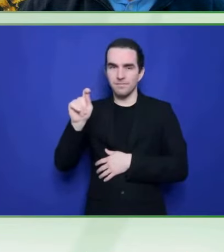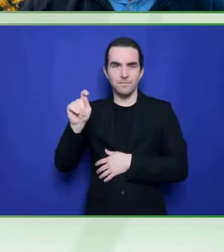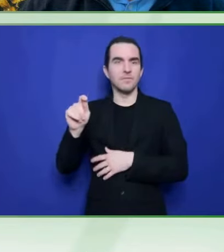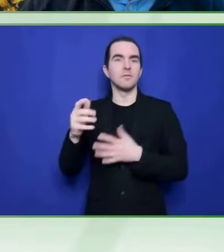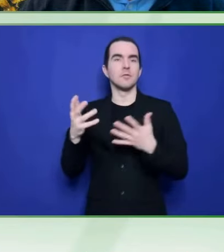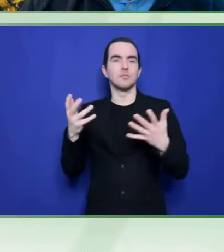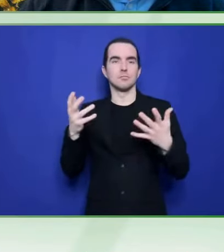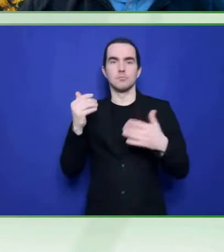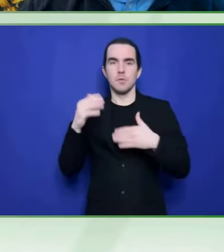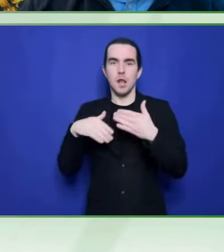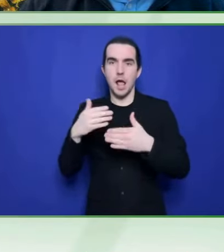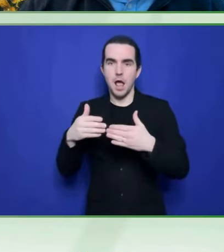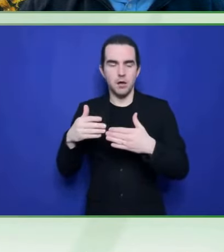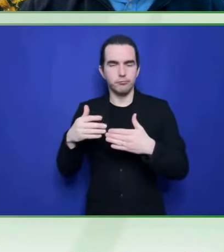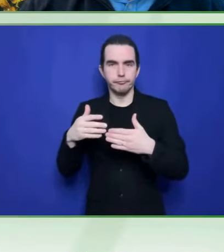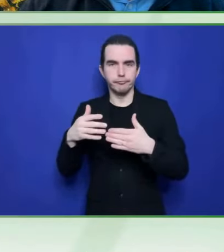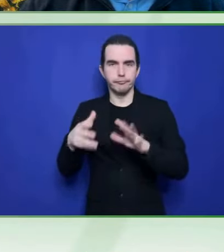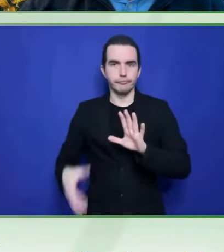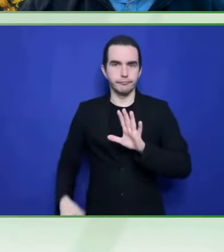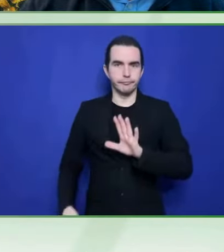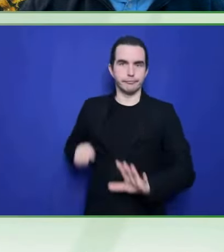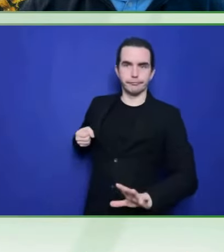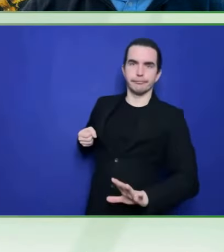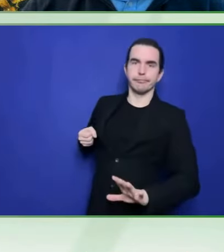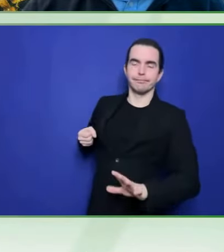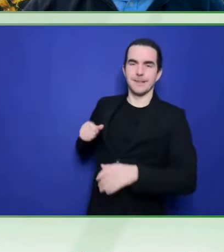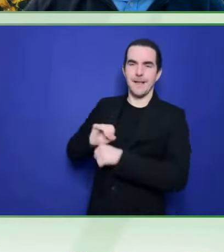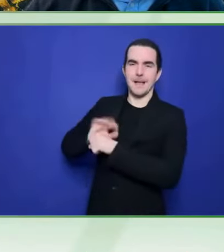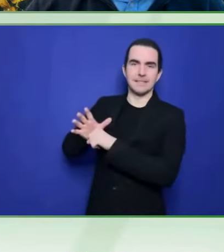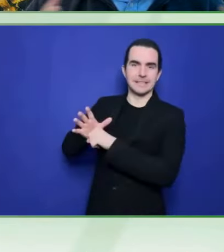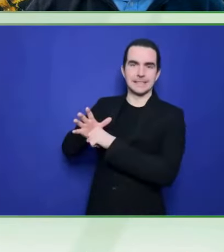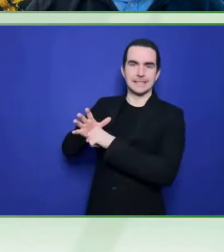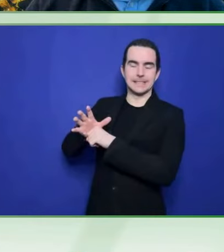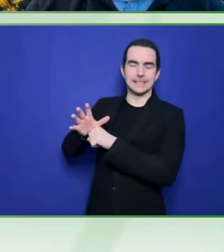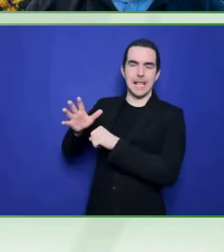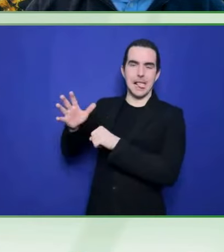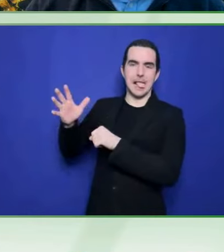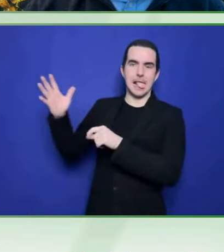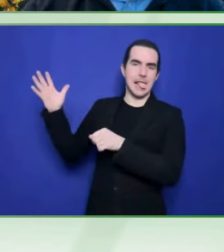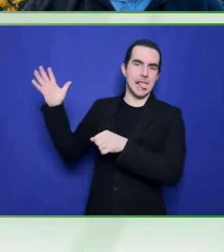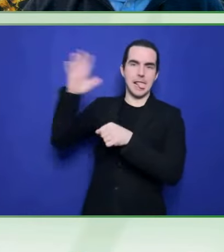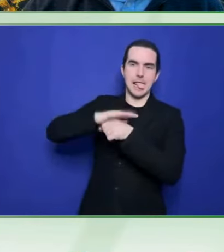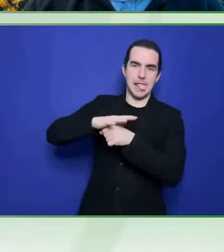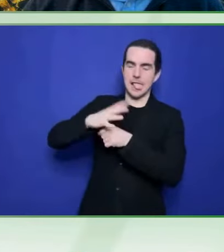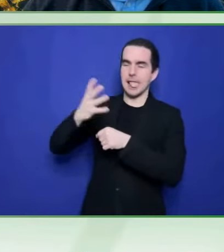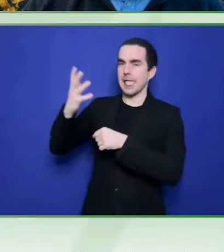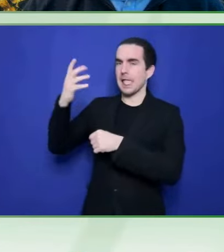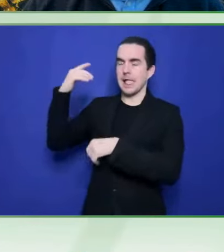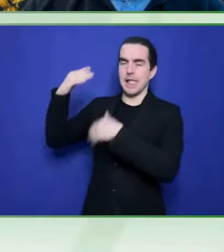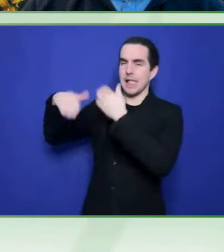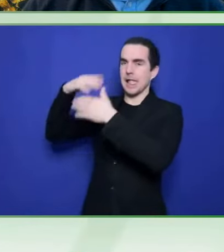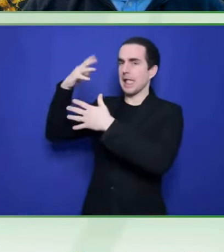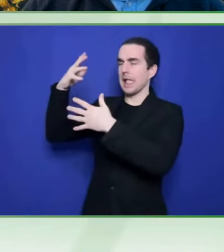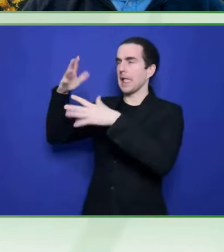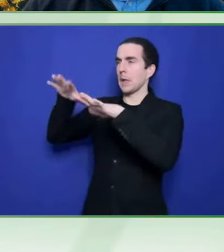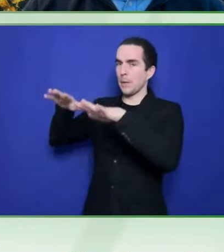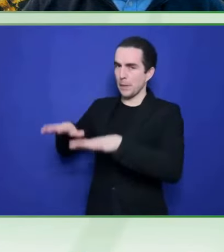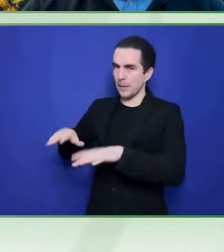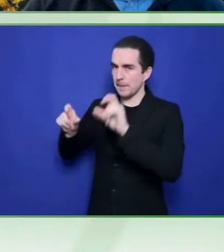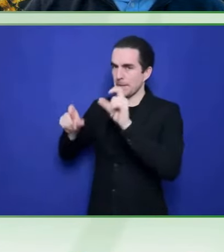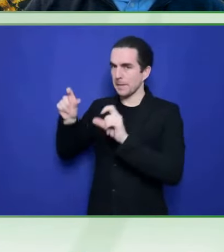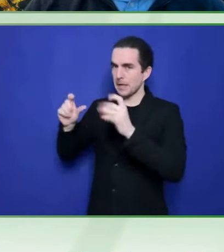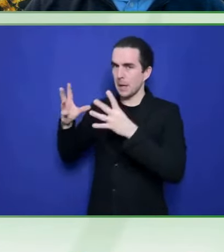schemes. Mobility as a service, which allows you to have a subscription to travel rather